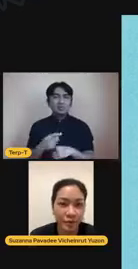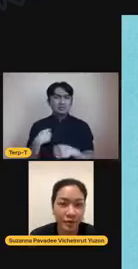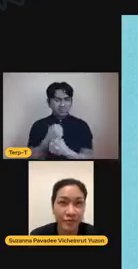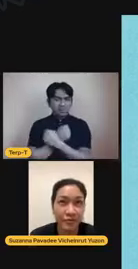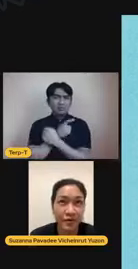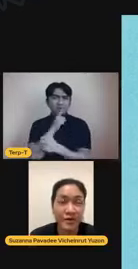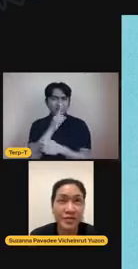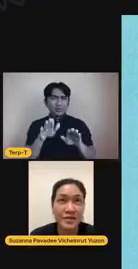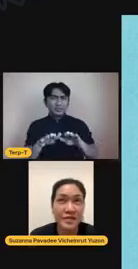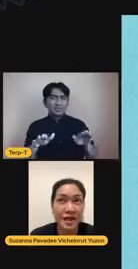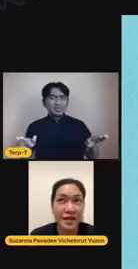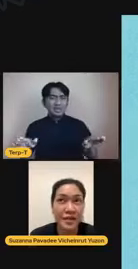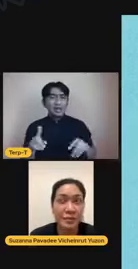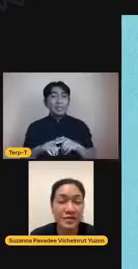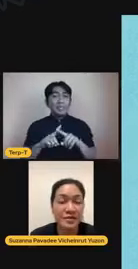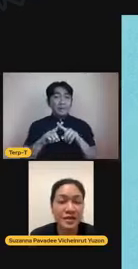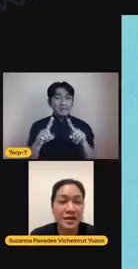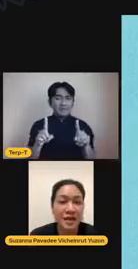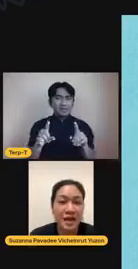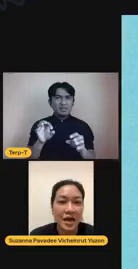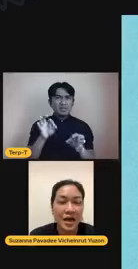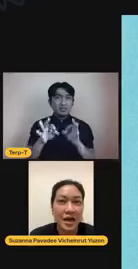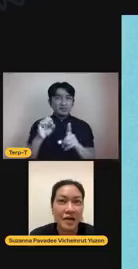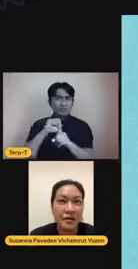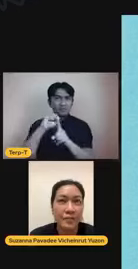know, if the society puts